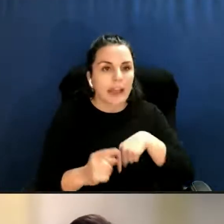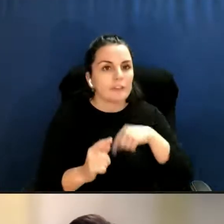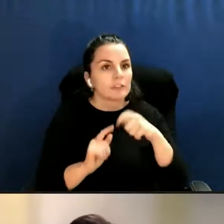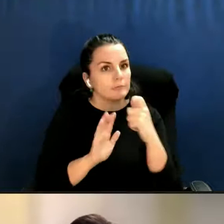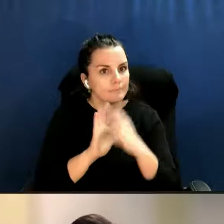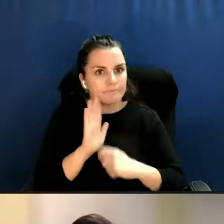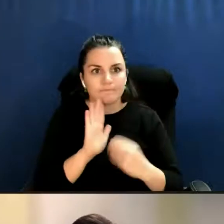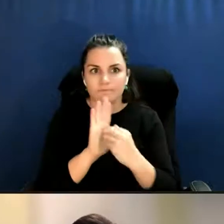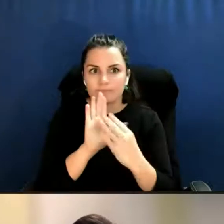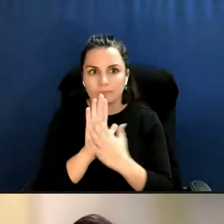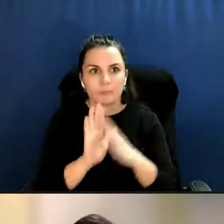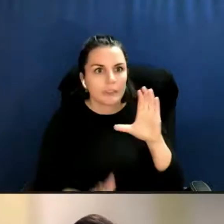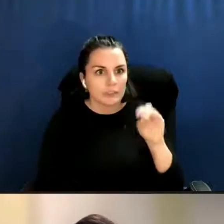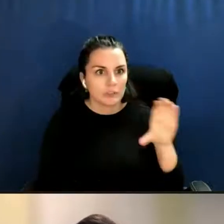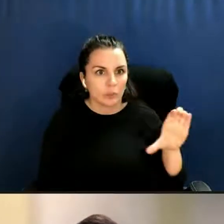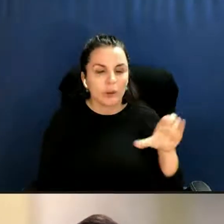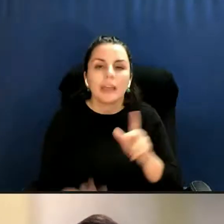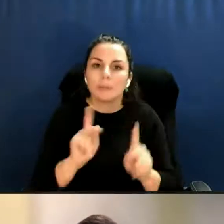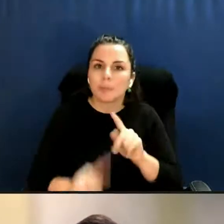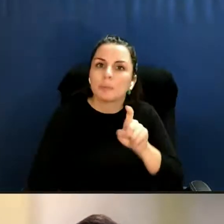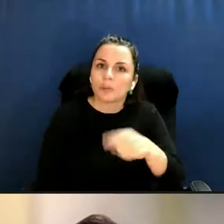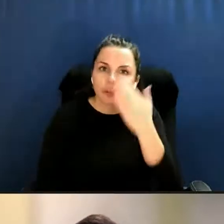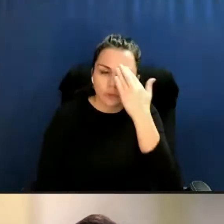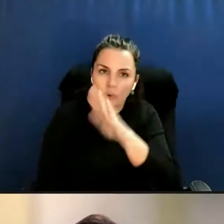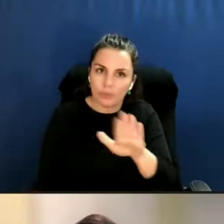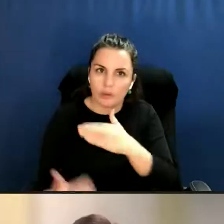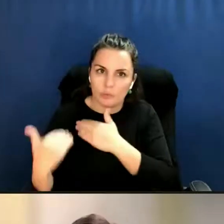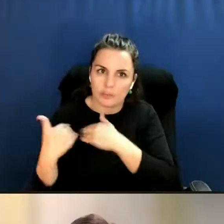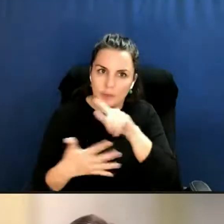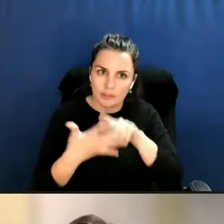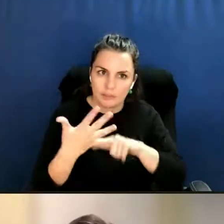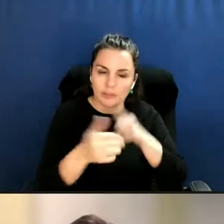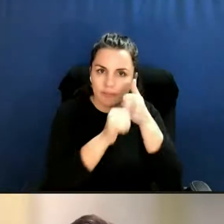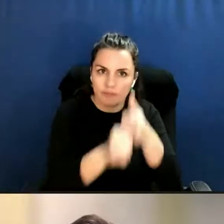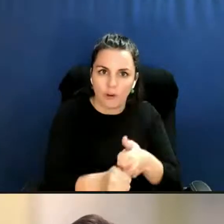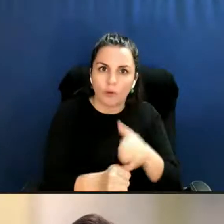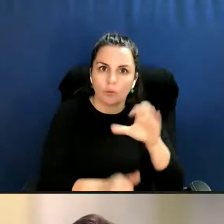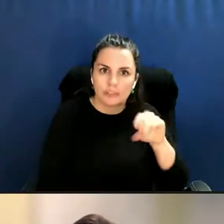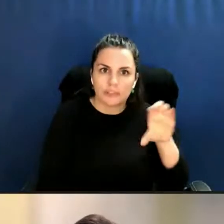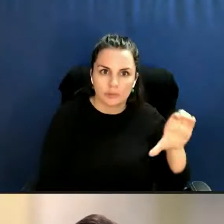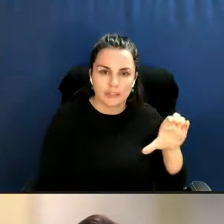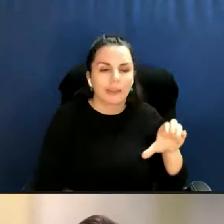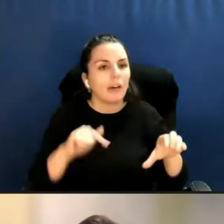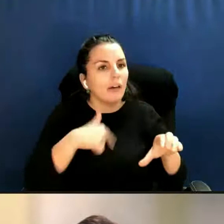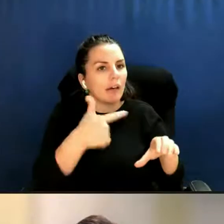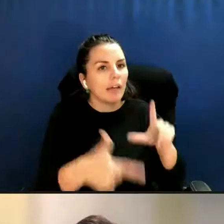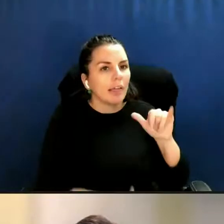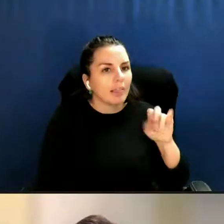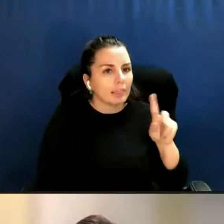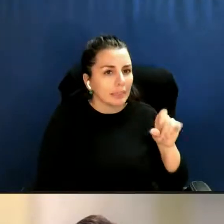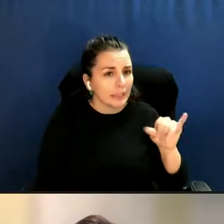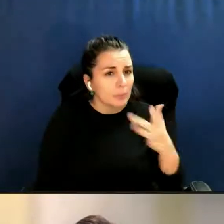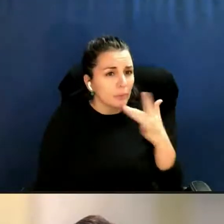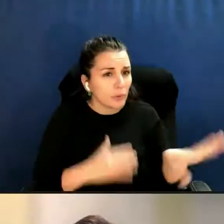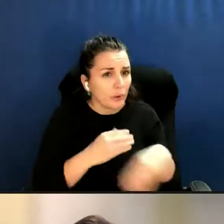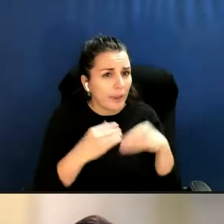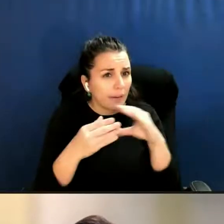know about their responsibilities under the COC. Lindy, why don't I kick it over to you to see if you have anything to